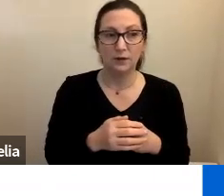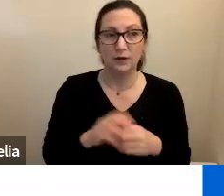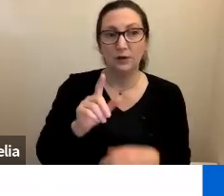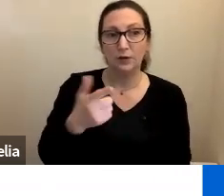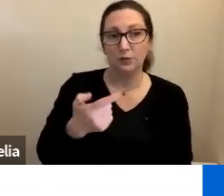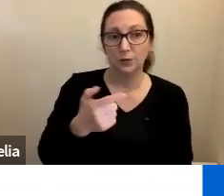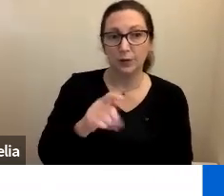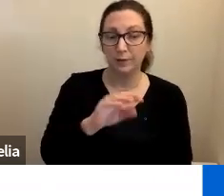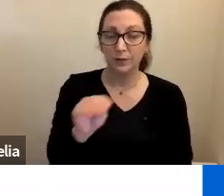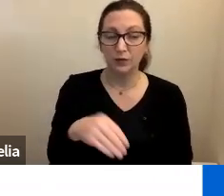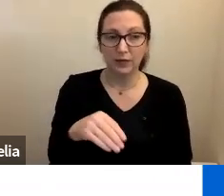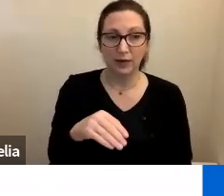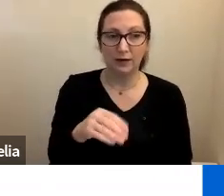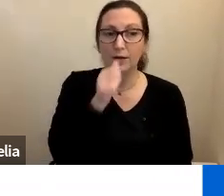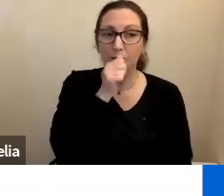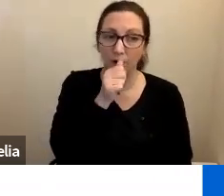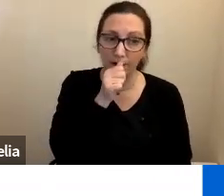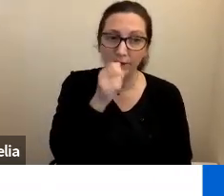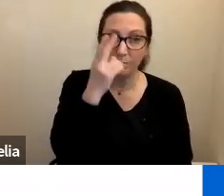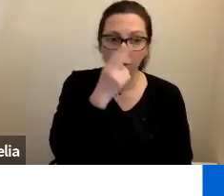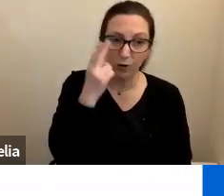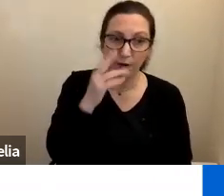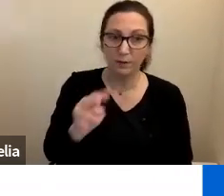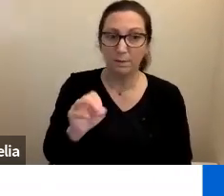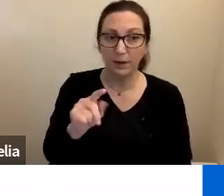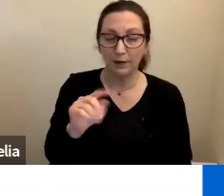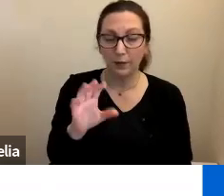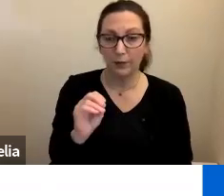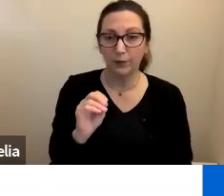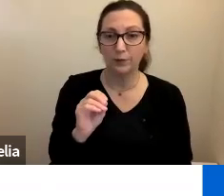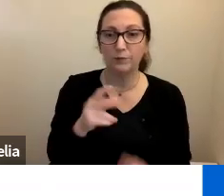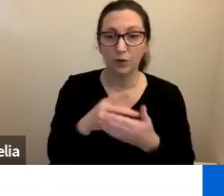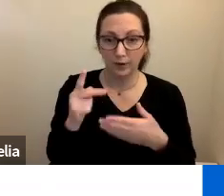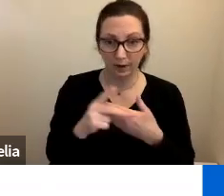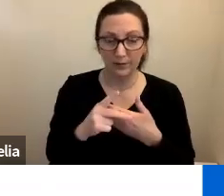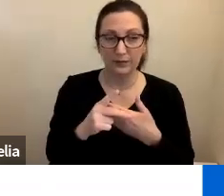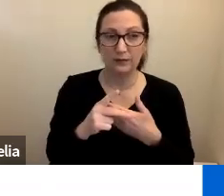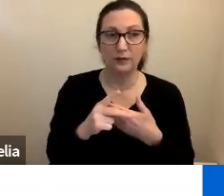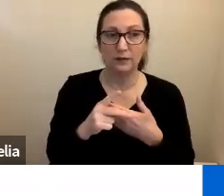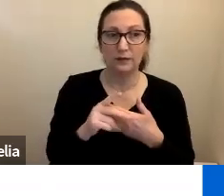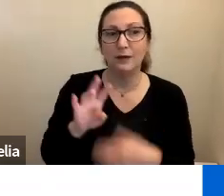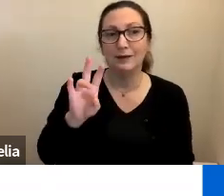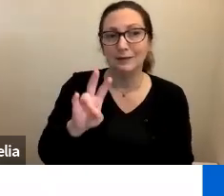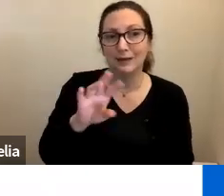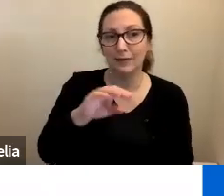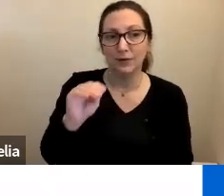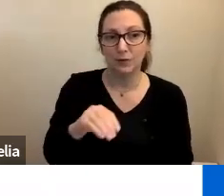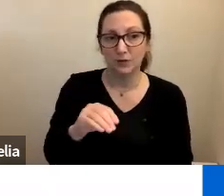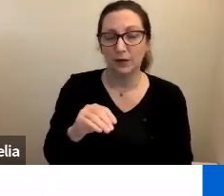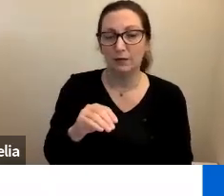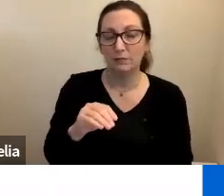21% from private, parochial, and METCO programs, and then 7% by